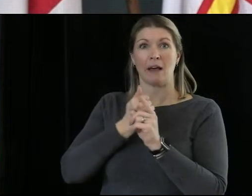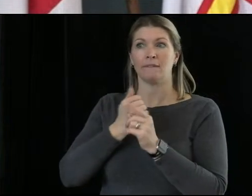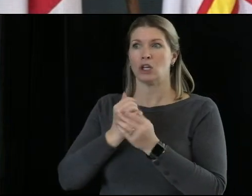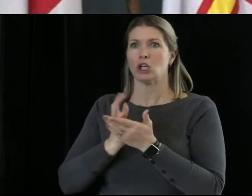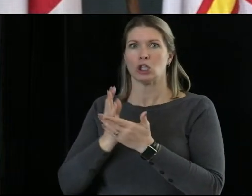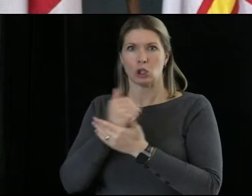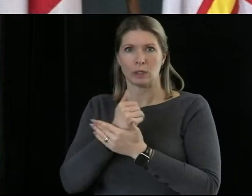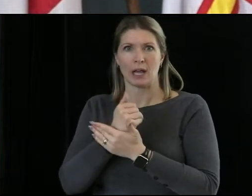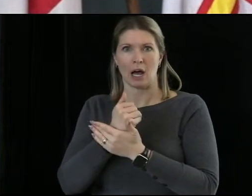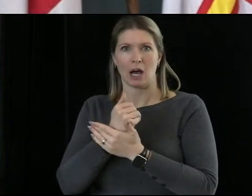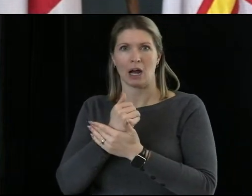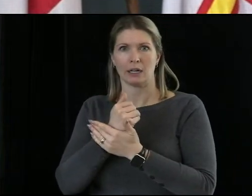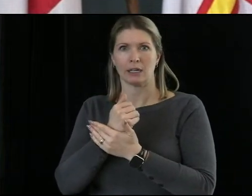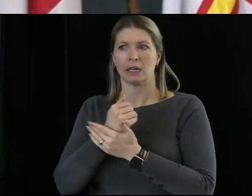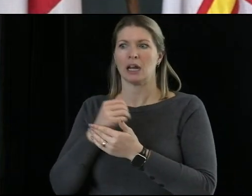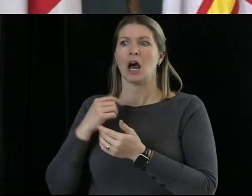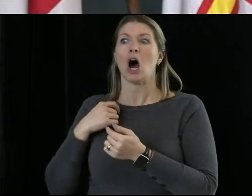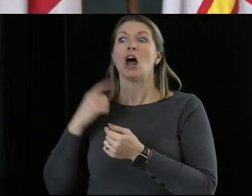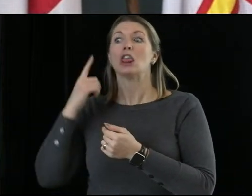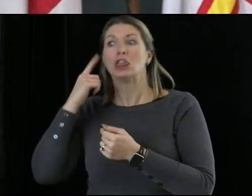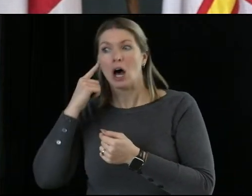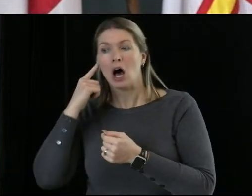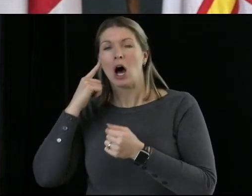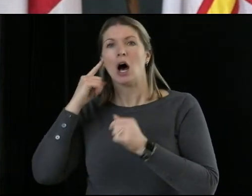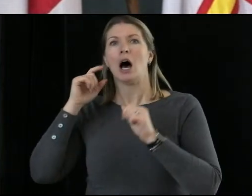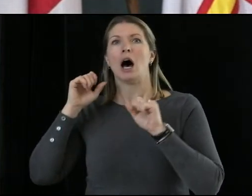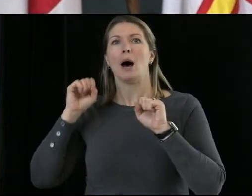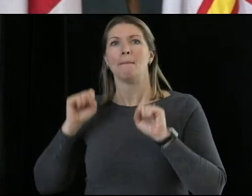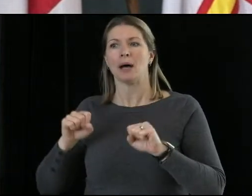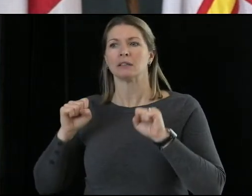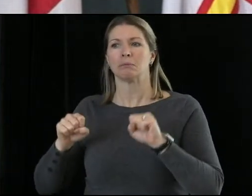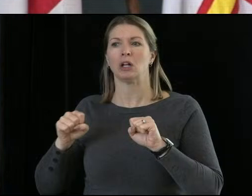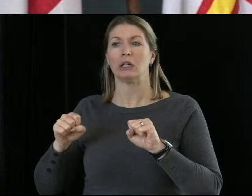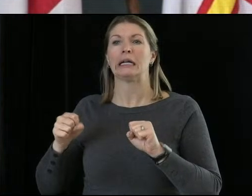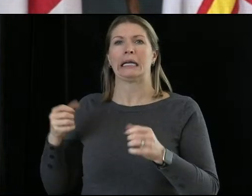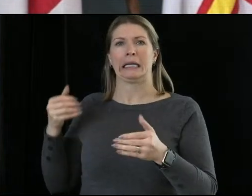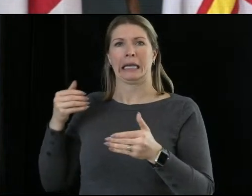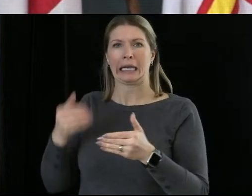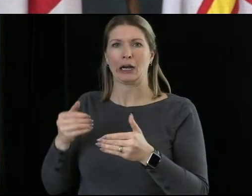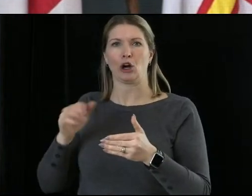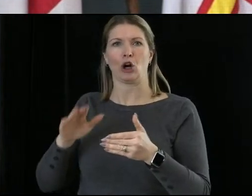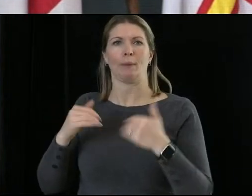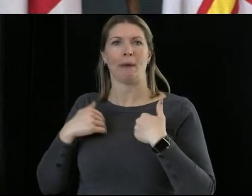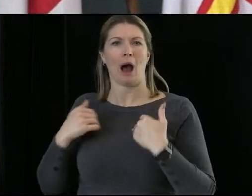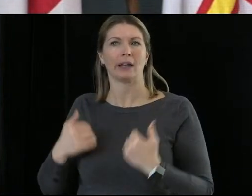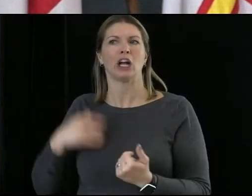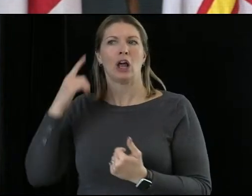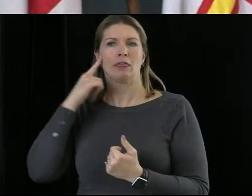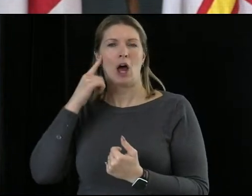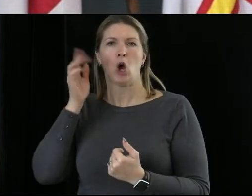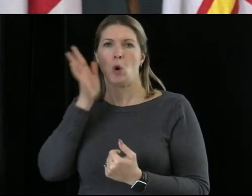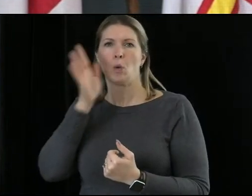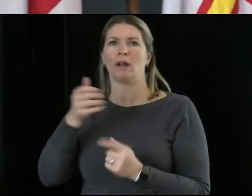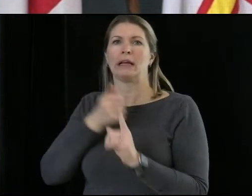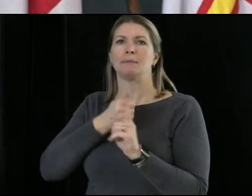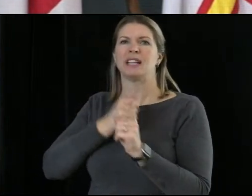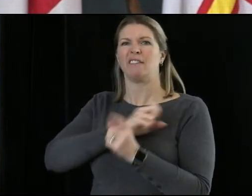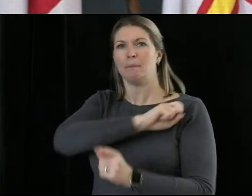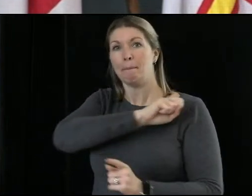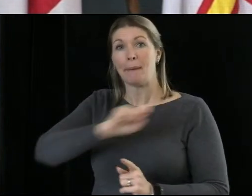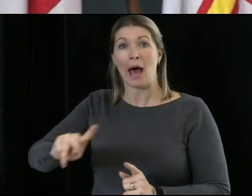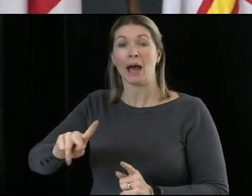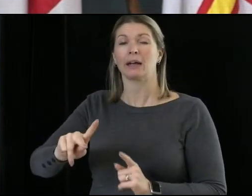RNC conducted a large-scale search in the Bellevue area where he was found, and they had multiple search and